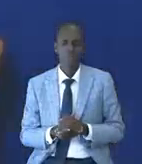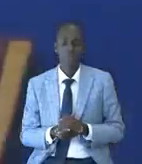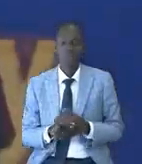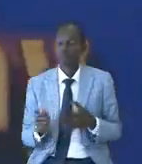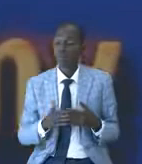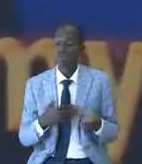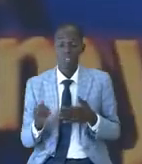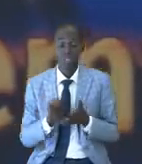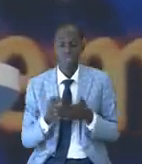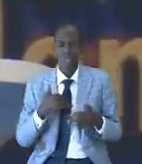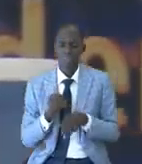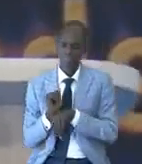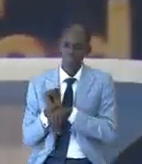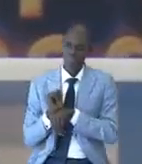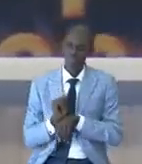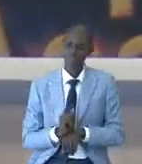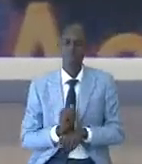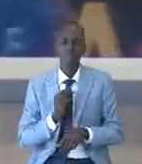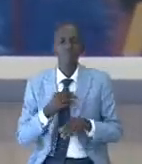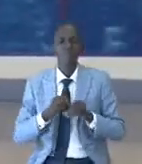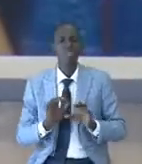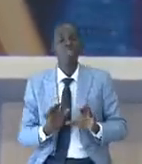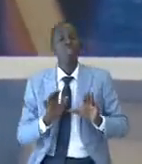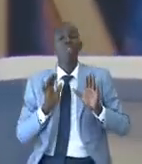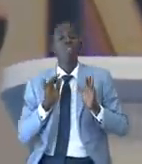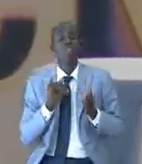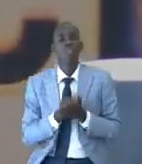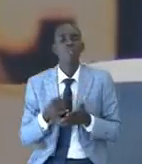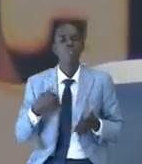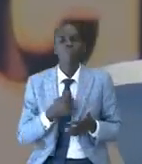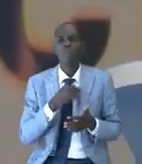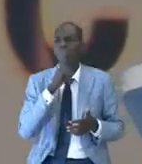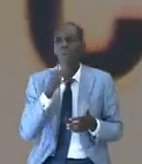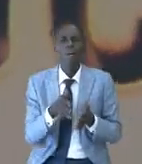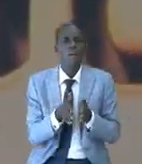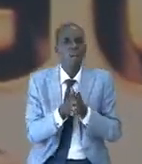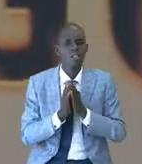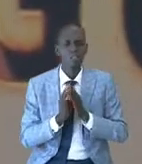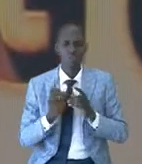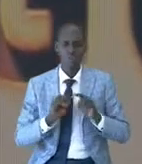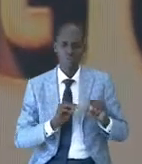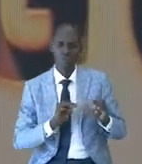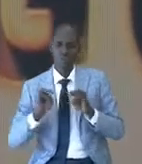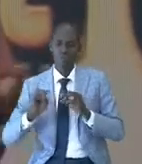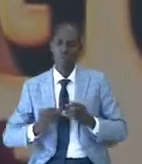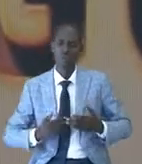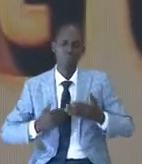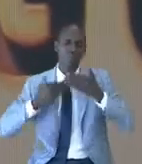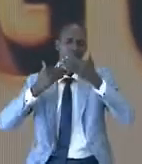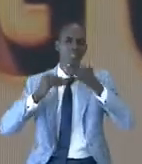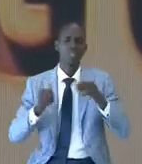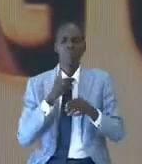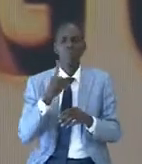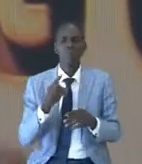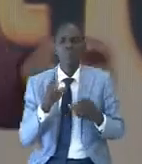Whatever has kept us down in fear, that we're not even asking for how to move forward anymore, how to be what